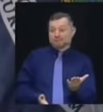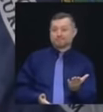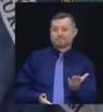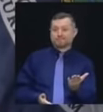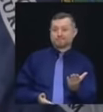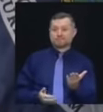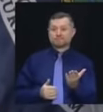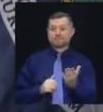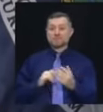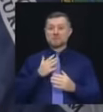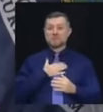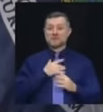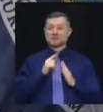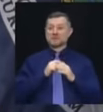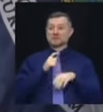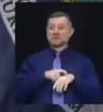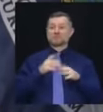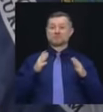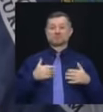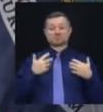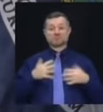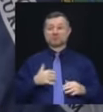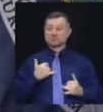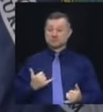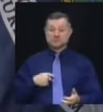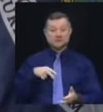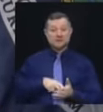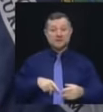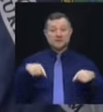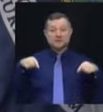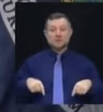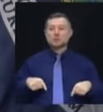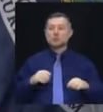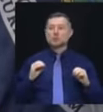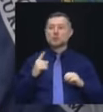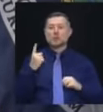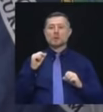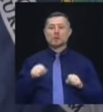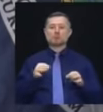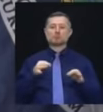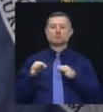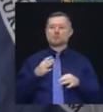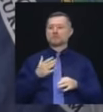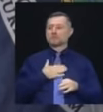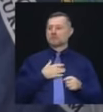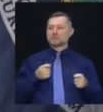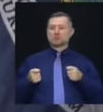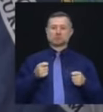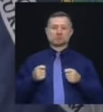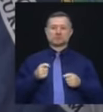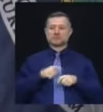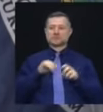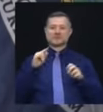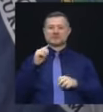ends, no one will ever describe my administration as a toxic work environment. Karen DeWitt from